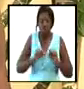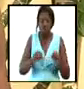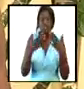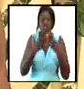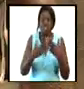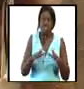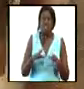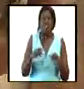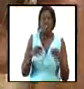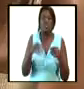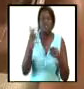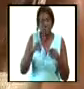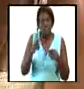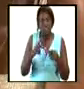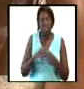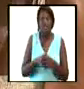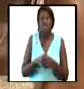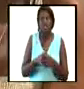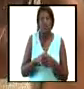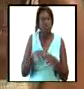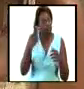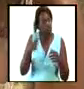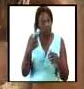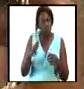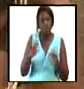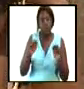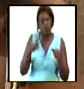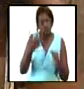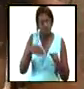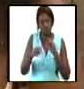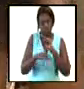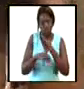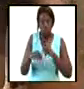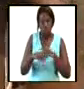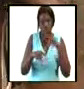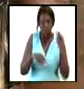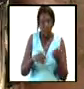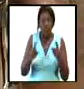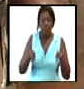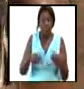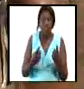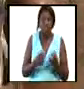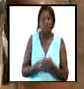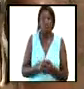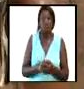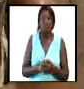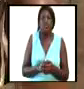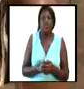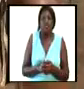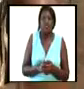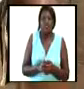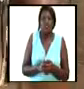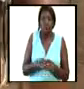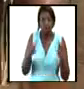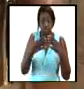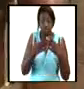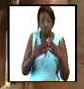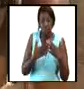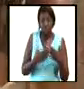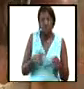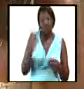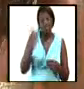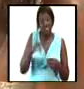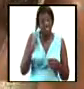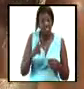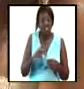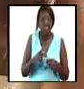No. Not from the beginning, please. I have to go shopping with Richard. And seriously, starting from the beginning would just take